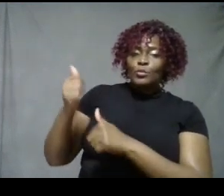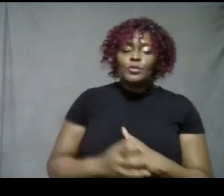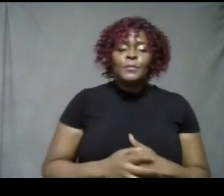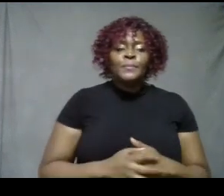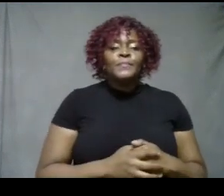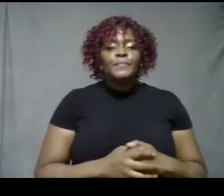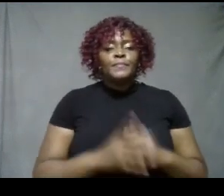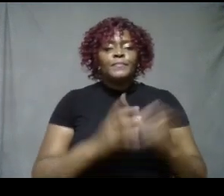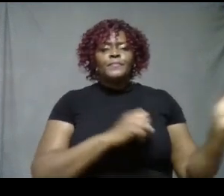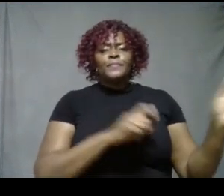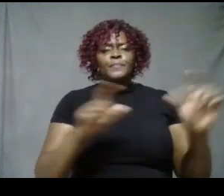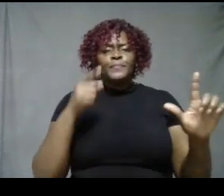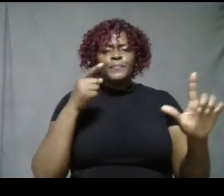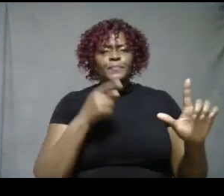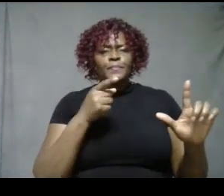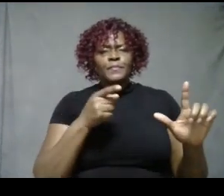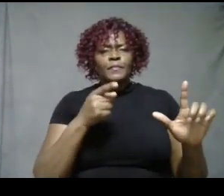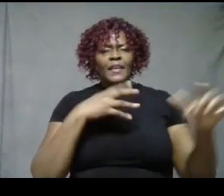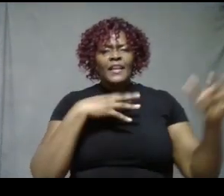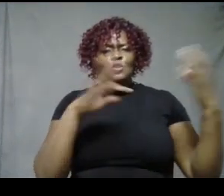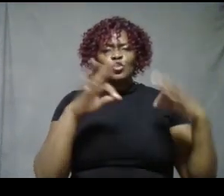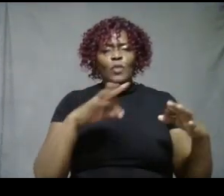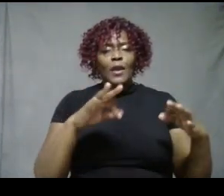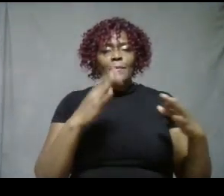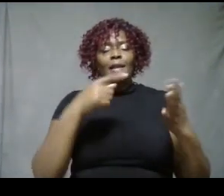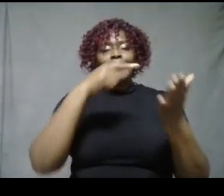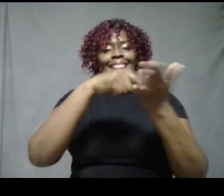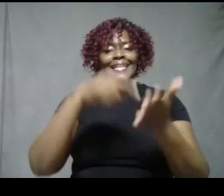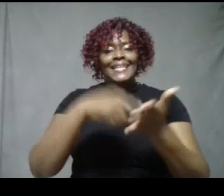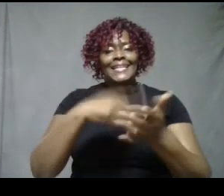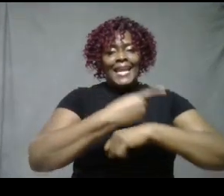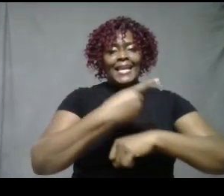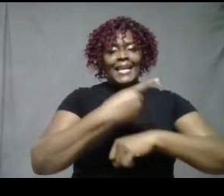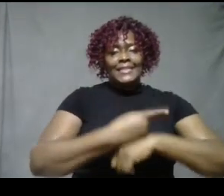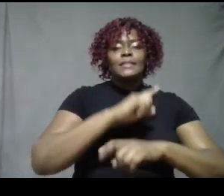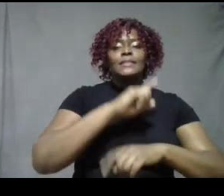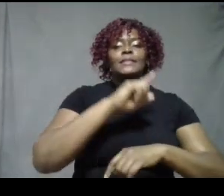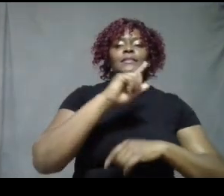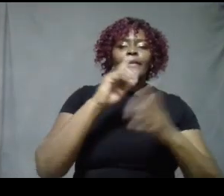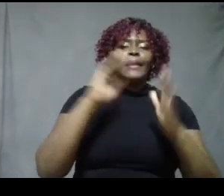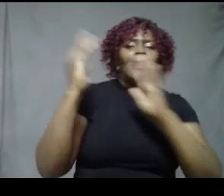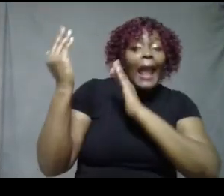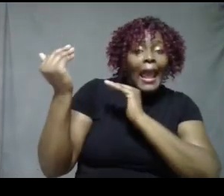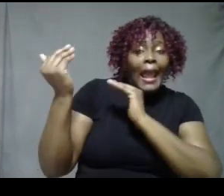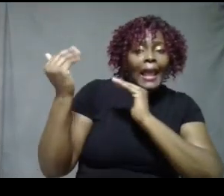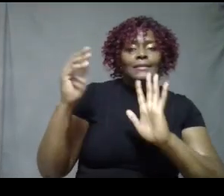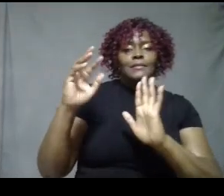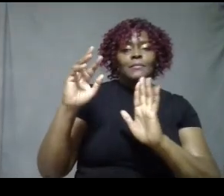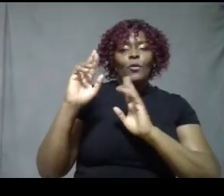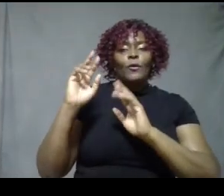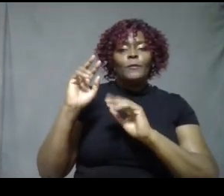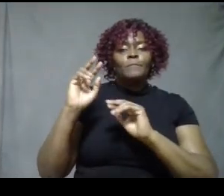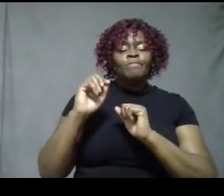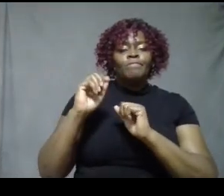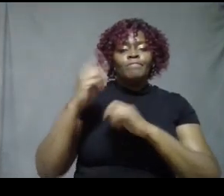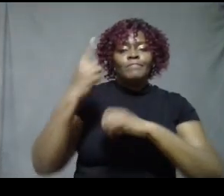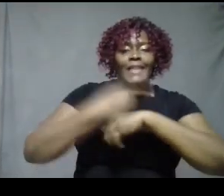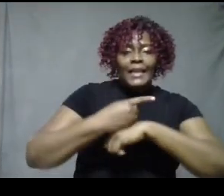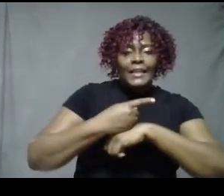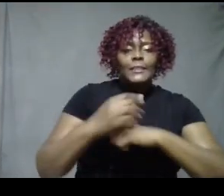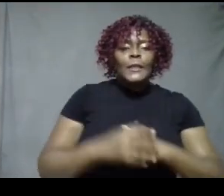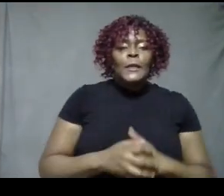This is just describing some of the deadlines and estimated dates and status of where we were. So as you